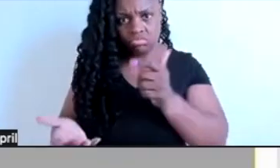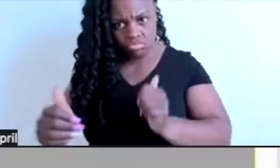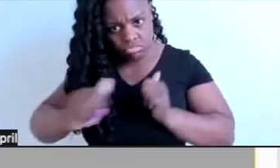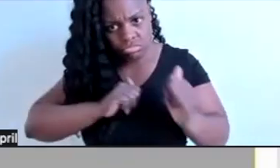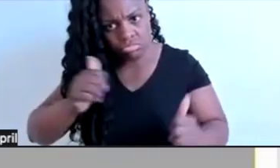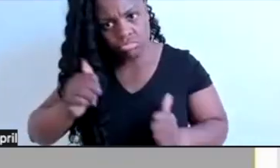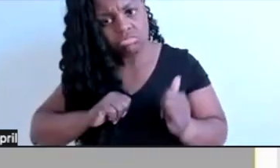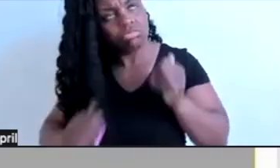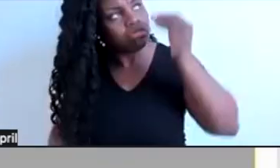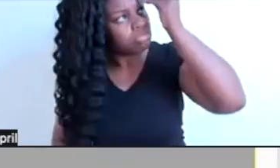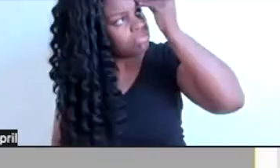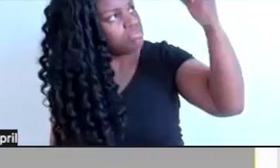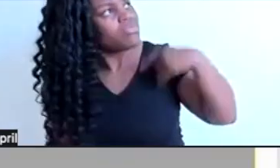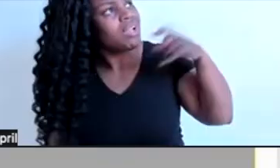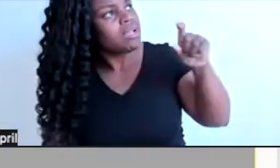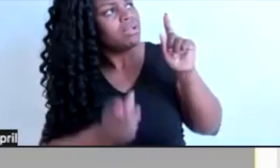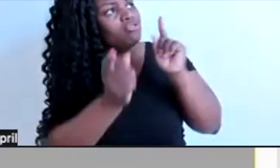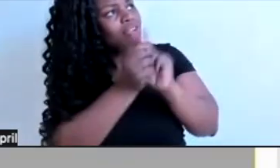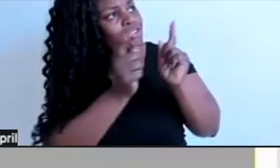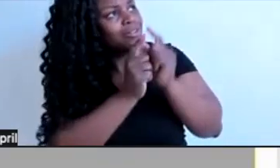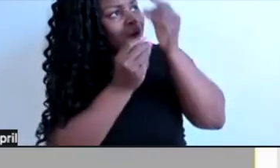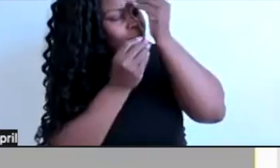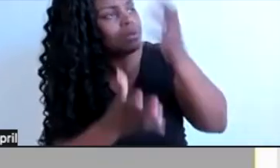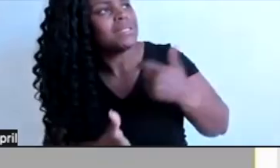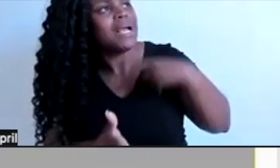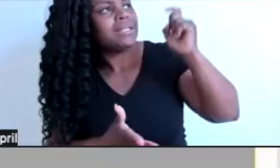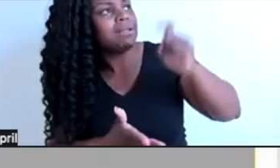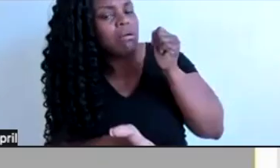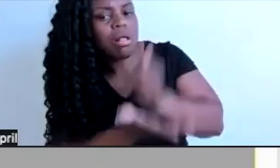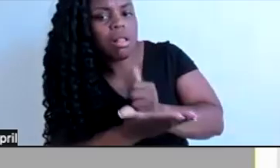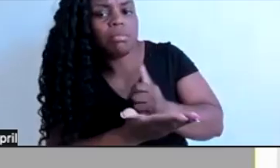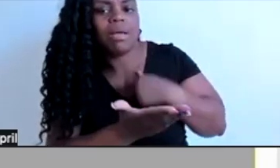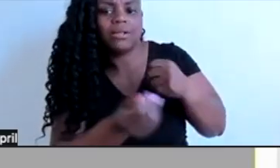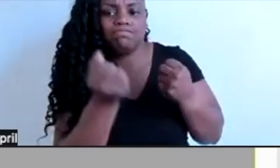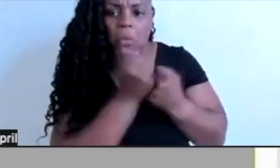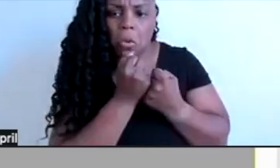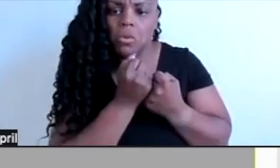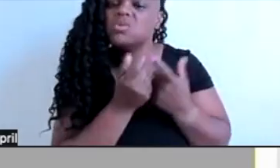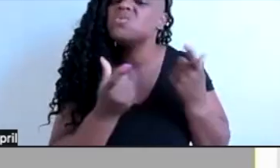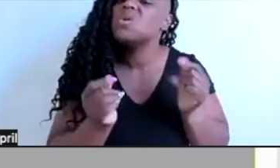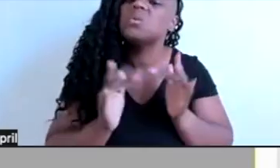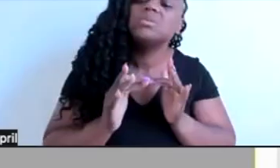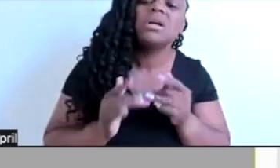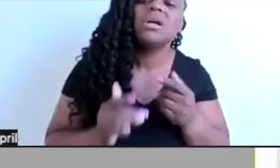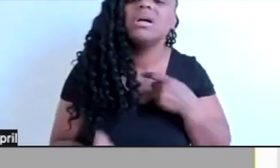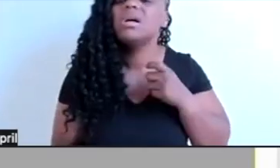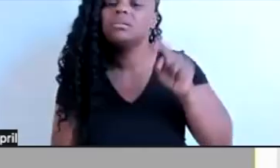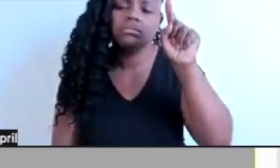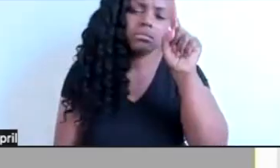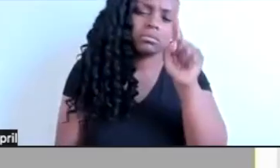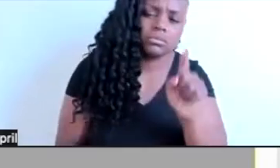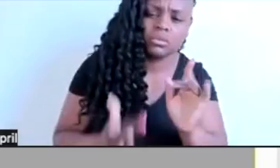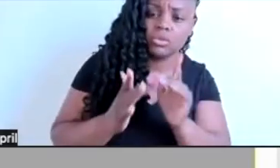or check the Cadre website about what resources are currently available. Understanding the options will help you to make the